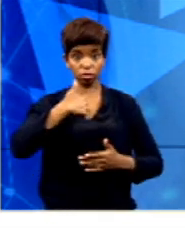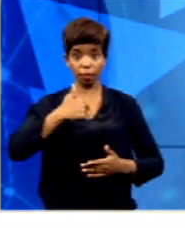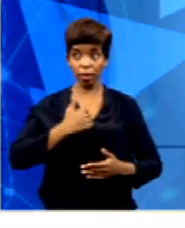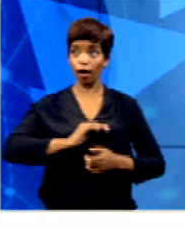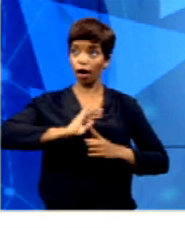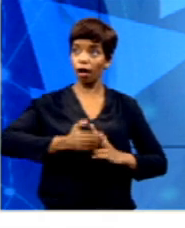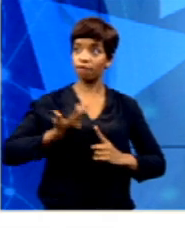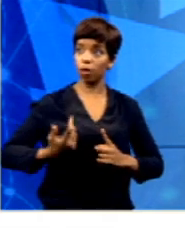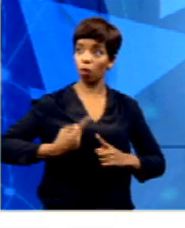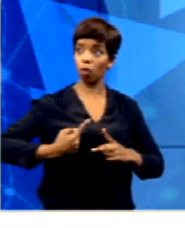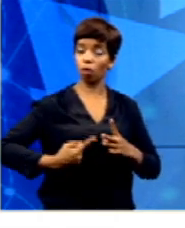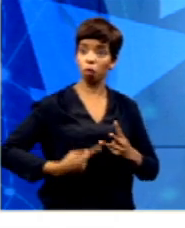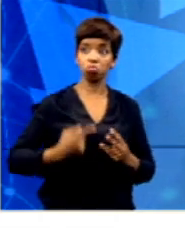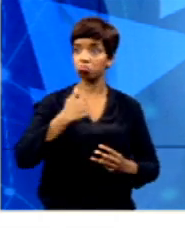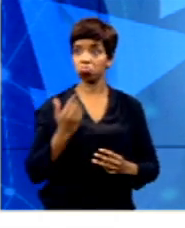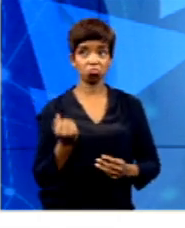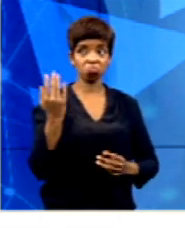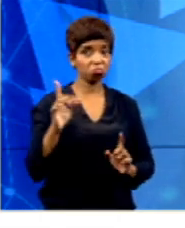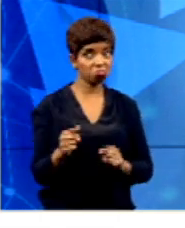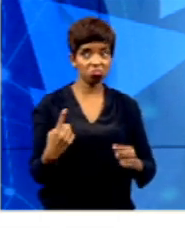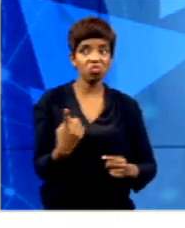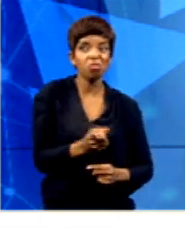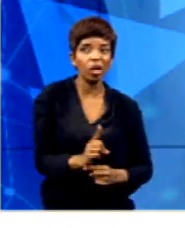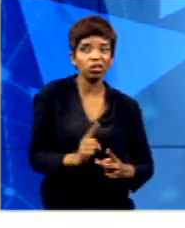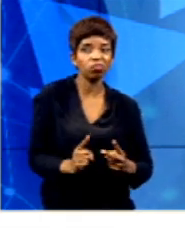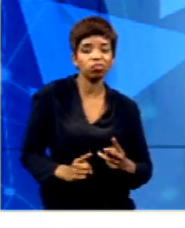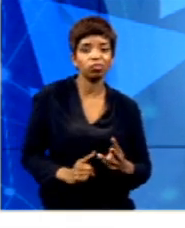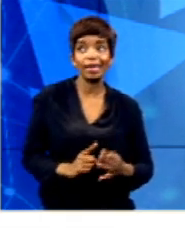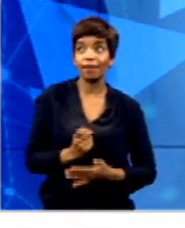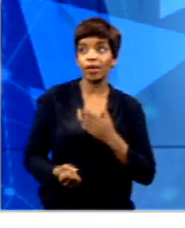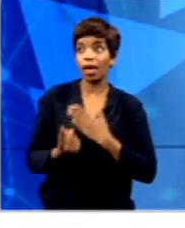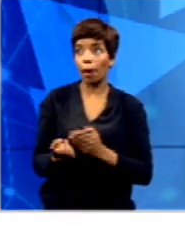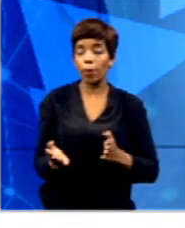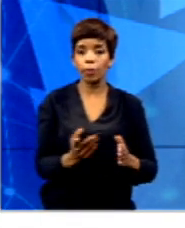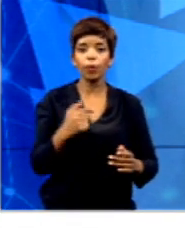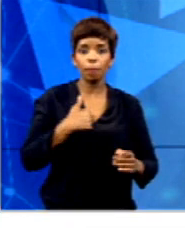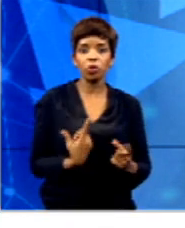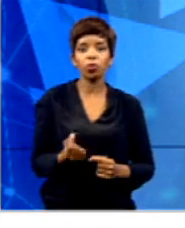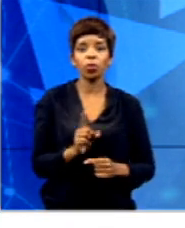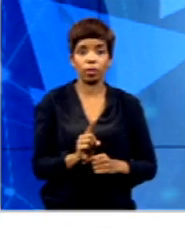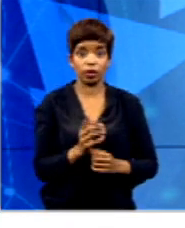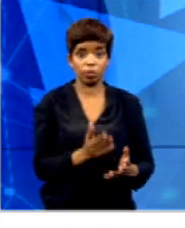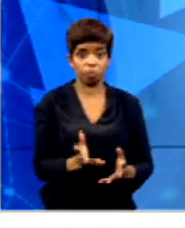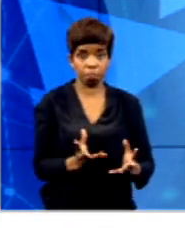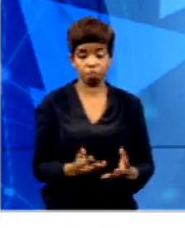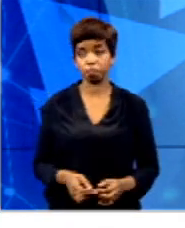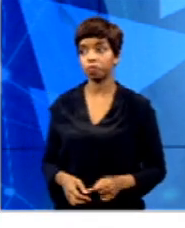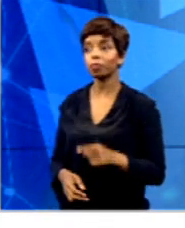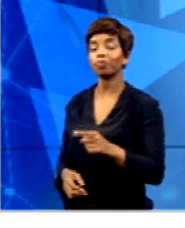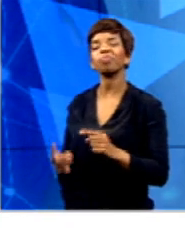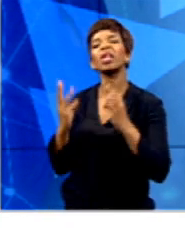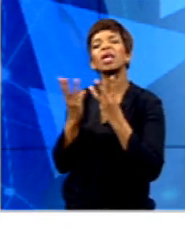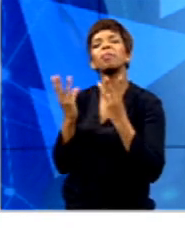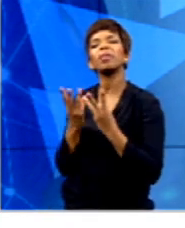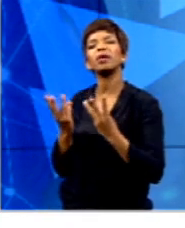What am I not? What contingency plans do I have to put in place as well? So, as we stated right at the onset, people may